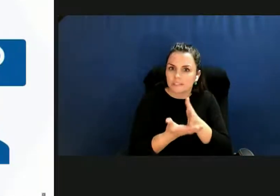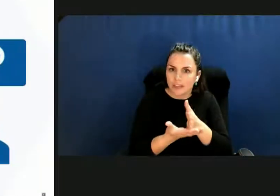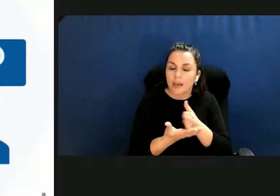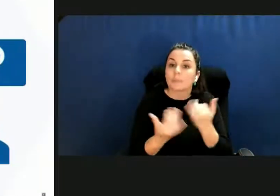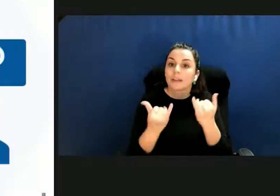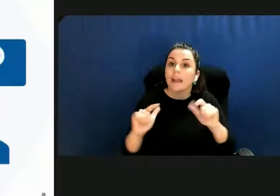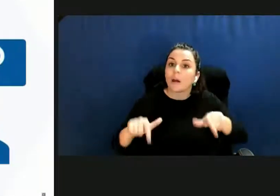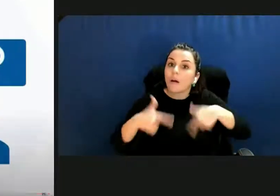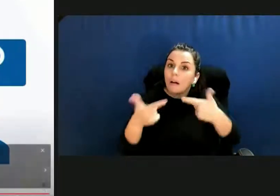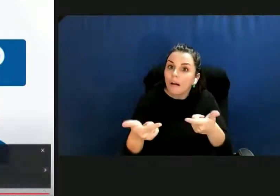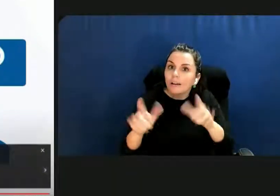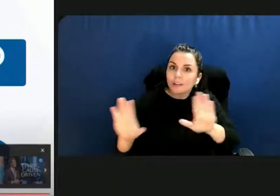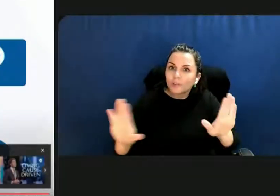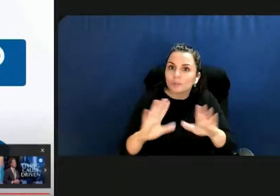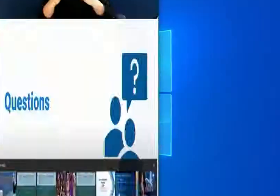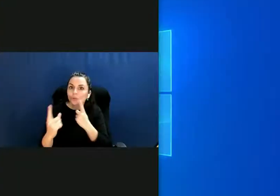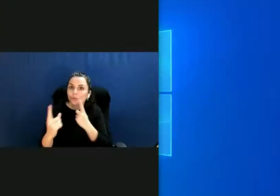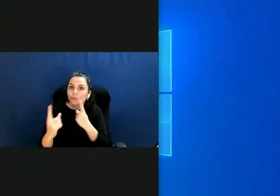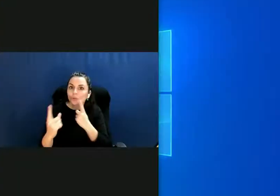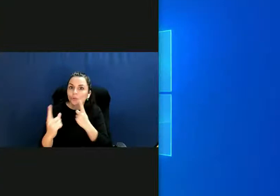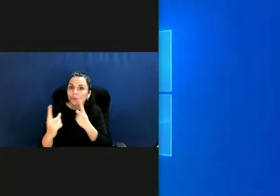up for questions. Thank you very much.